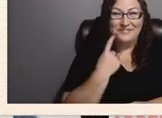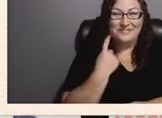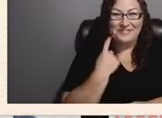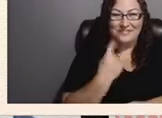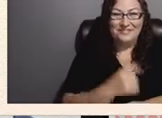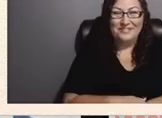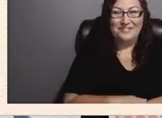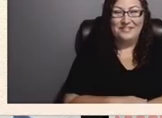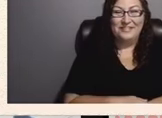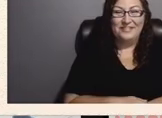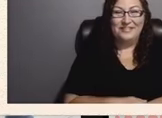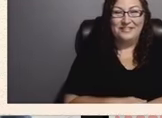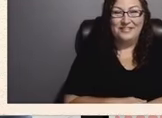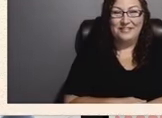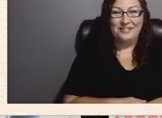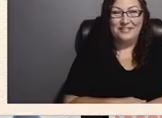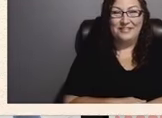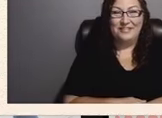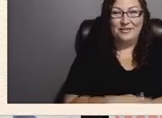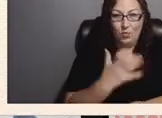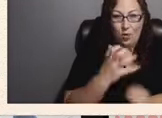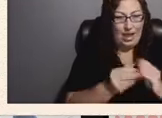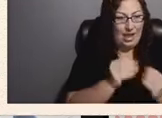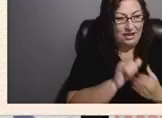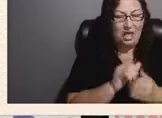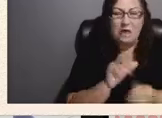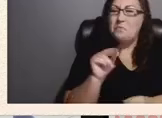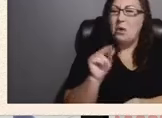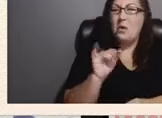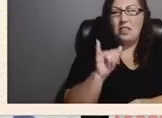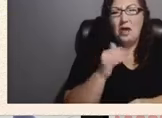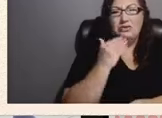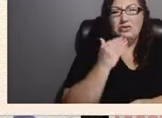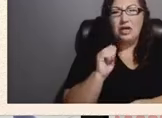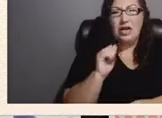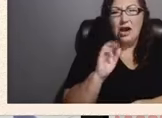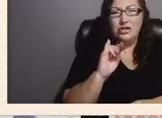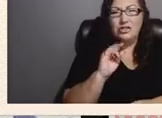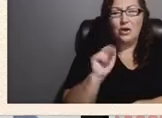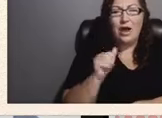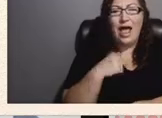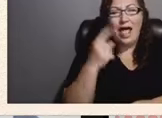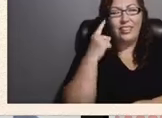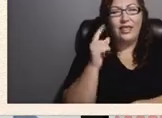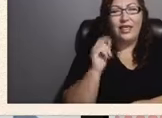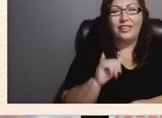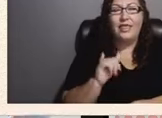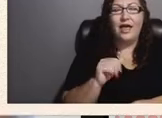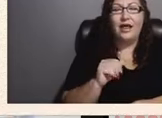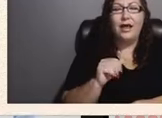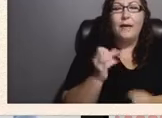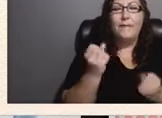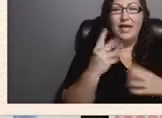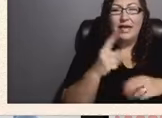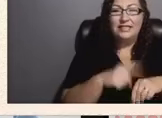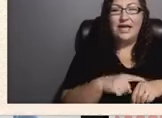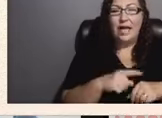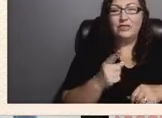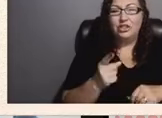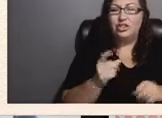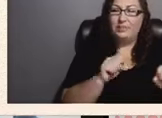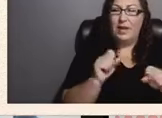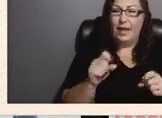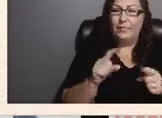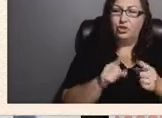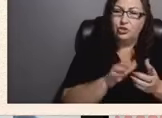Oh, You want to add something to that? no, that was good, Arizona. I think a lot of times it's just being able to spend more